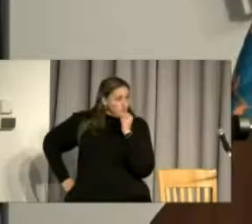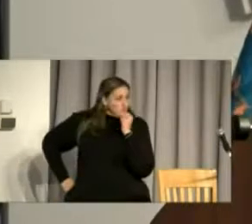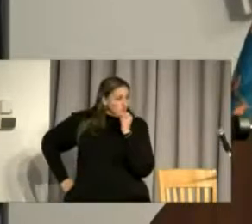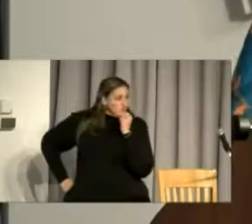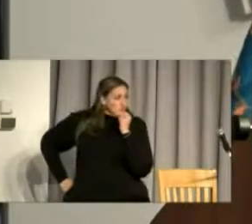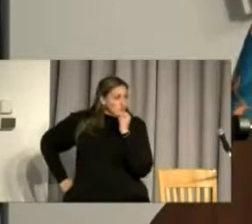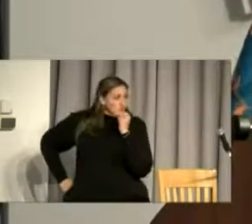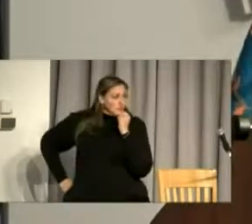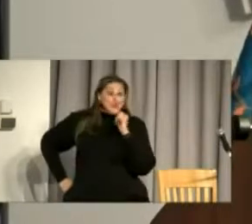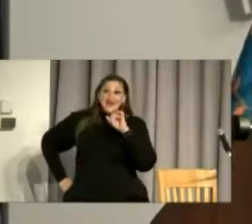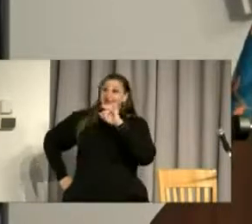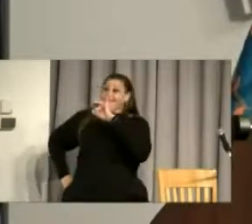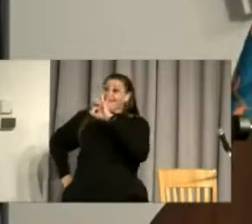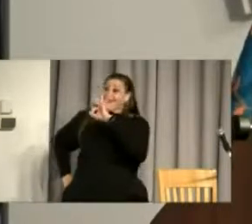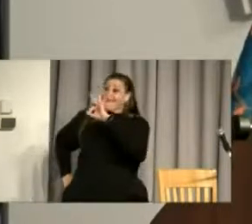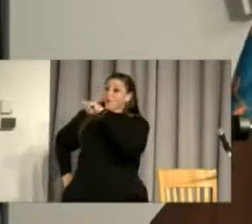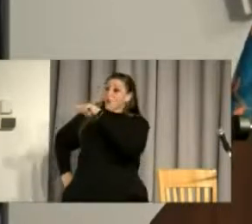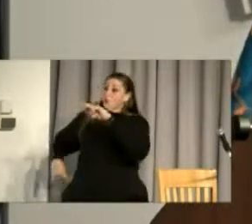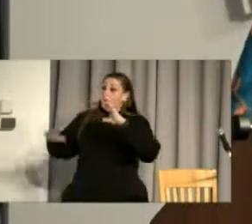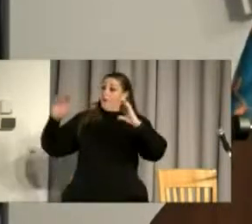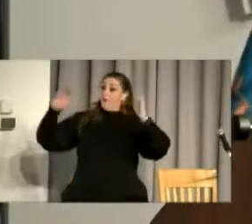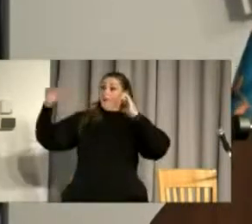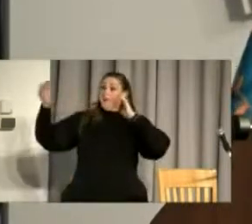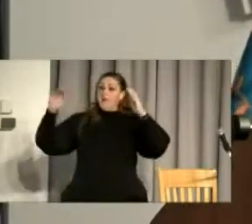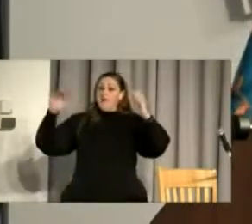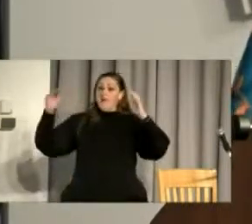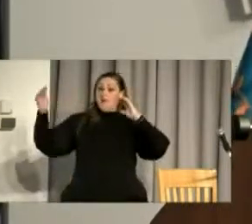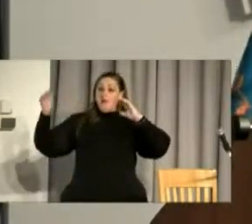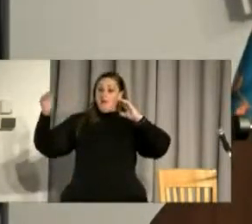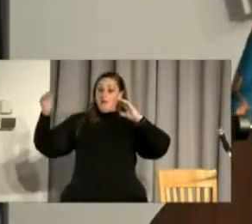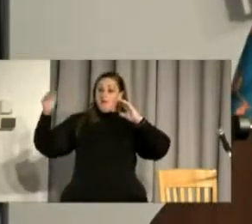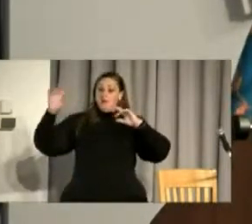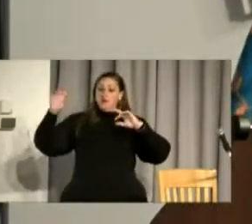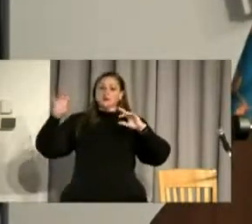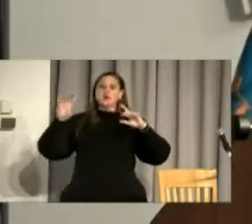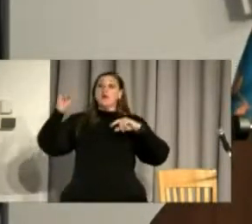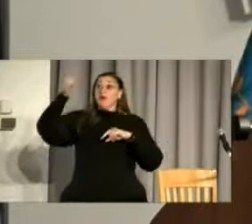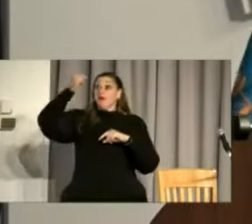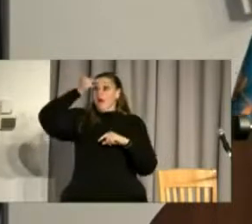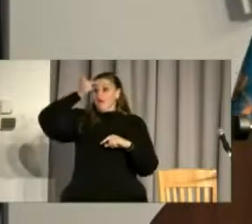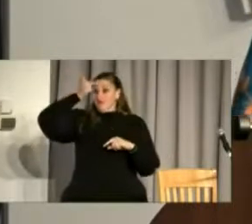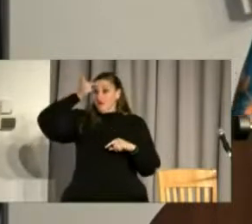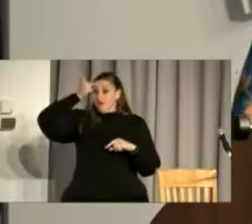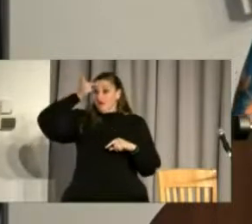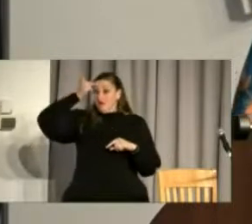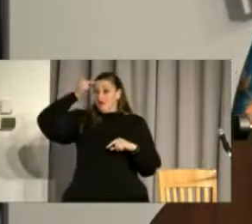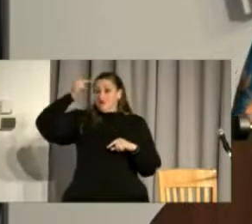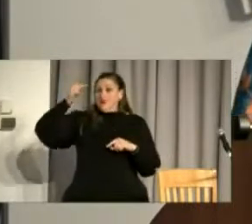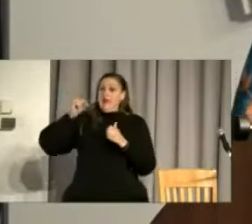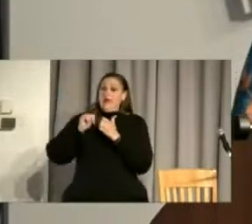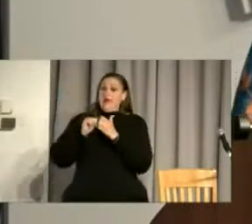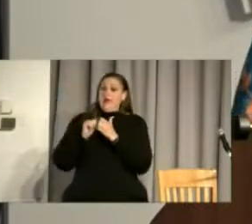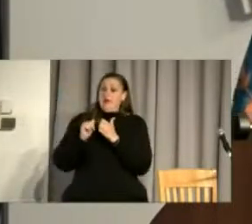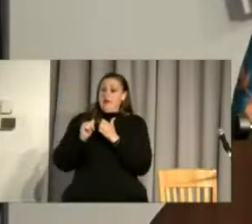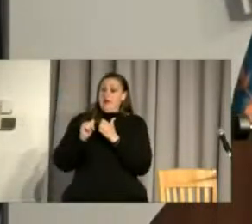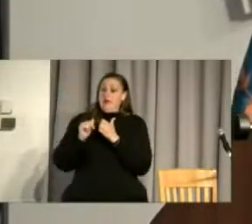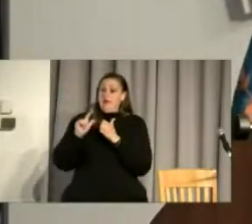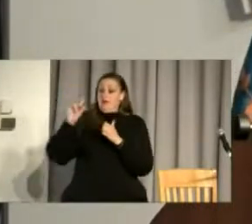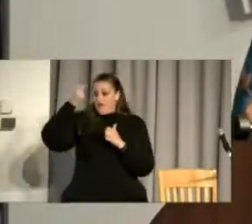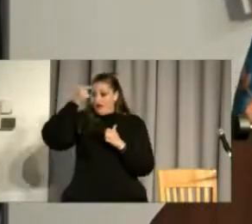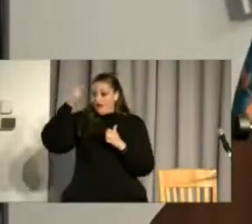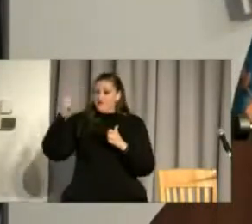If you compare the answer of the government institutions, for example, have any of the